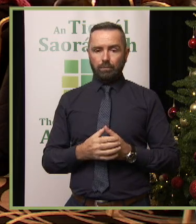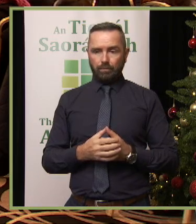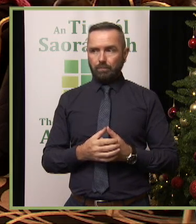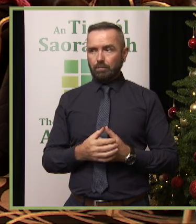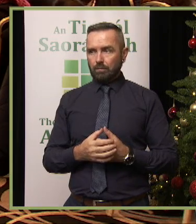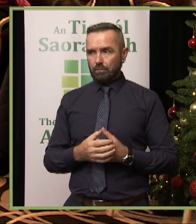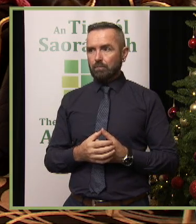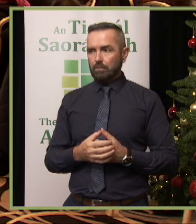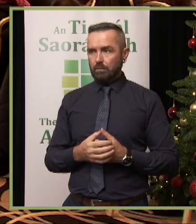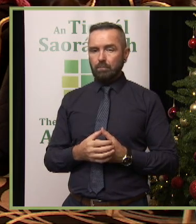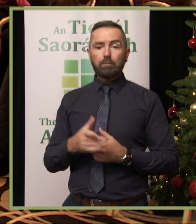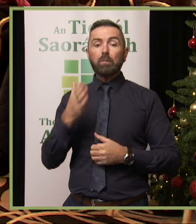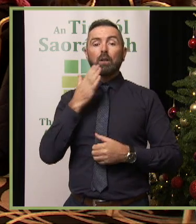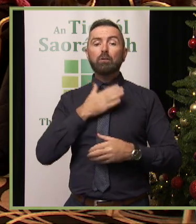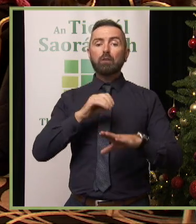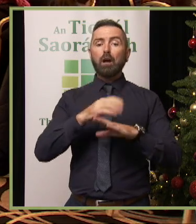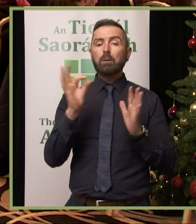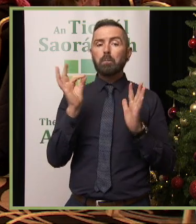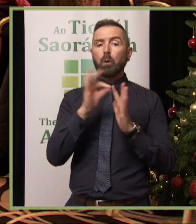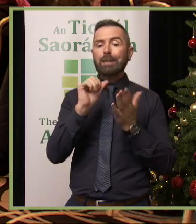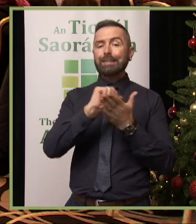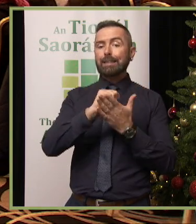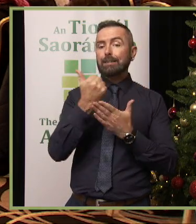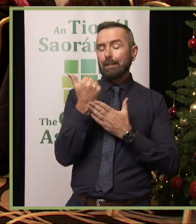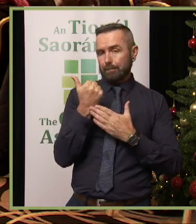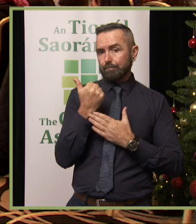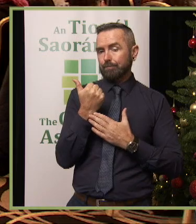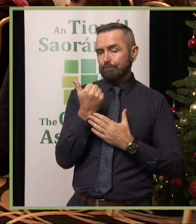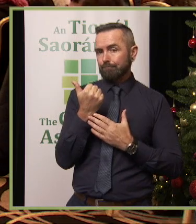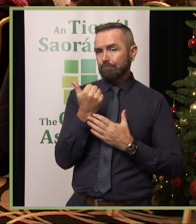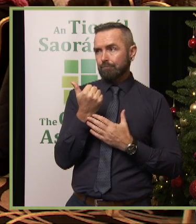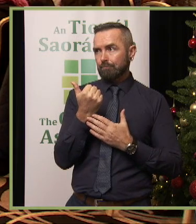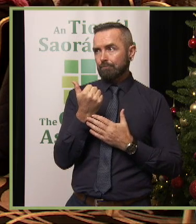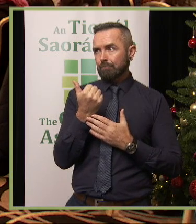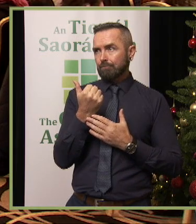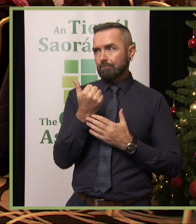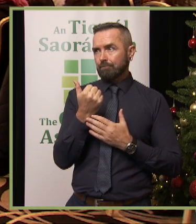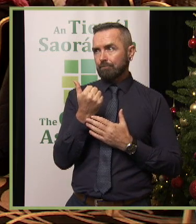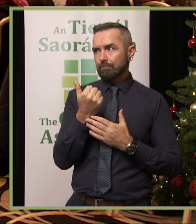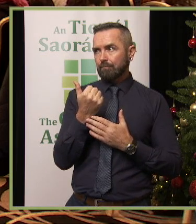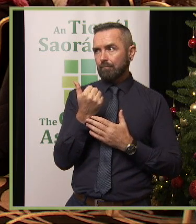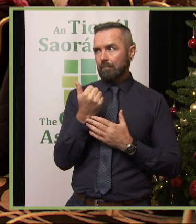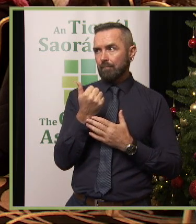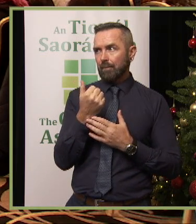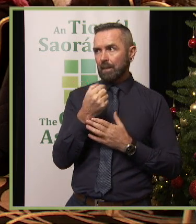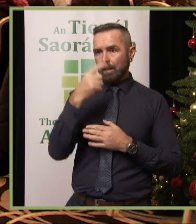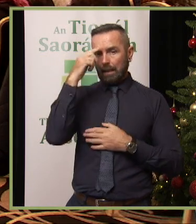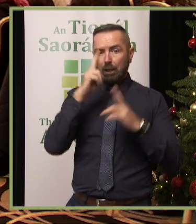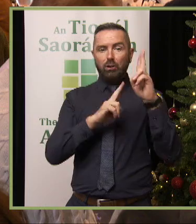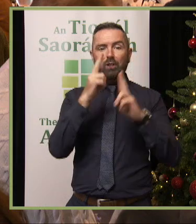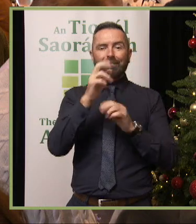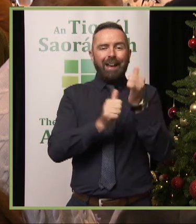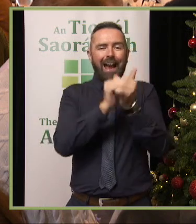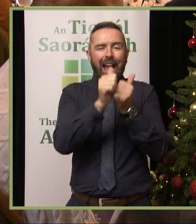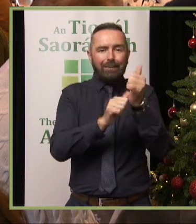No worries. Yeah, this is just on point 16. I think it's there should be active identification of